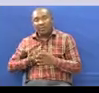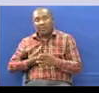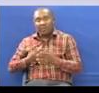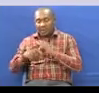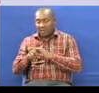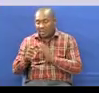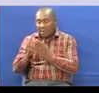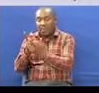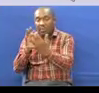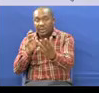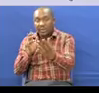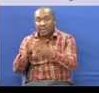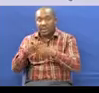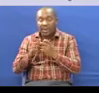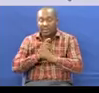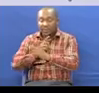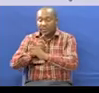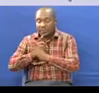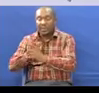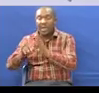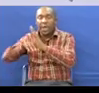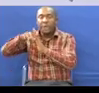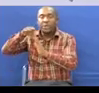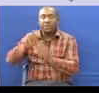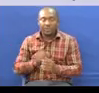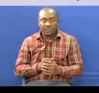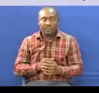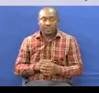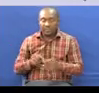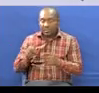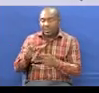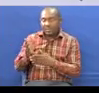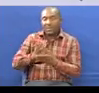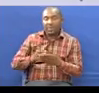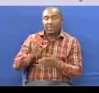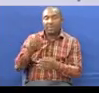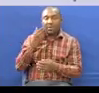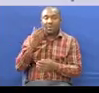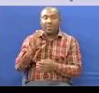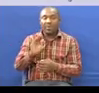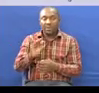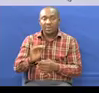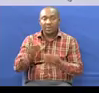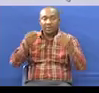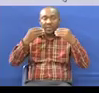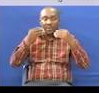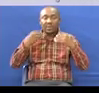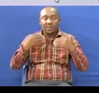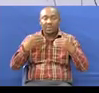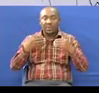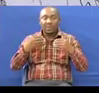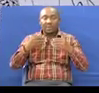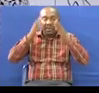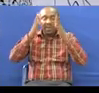male and females in a population, but in terms of their age. So this is going to be some of the importances